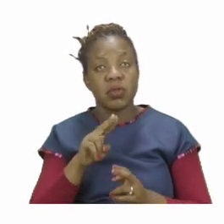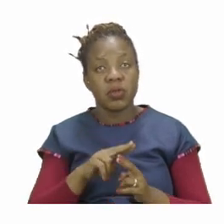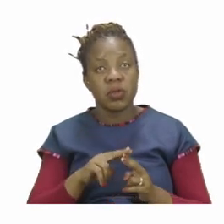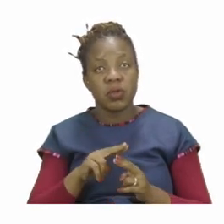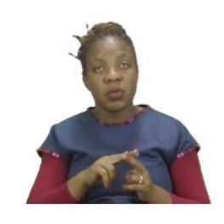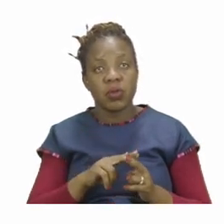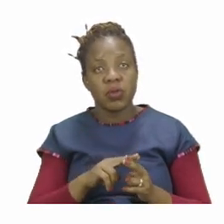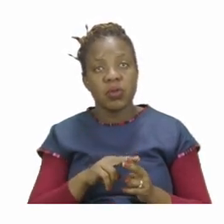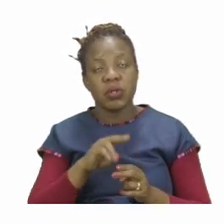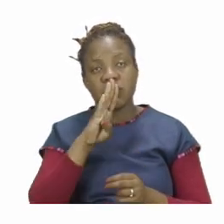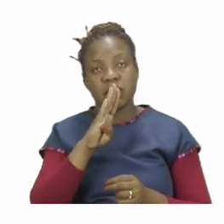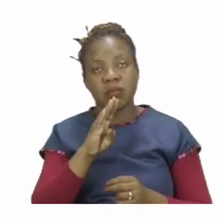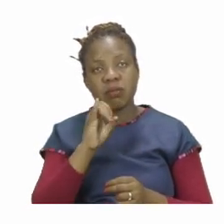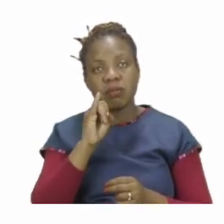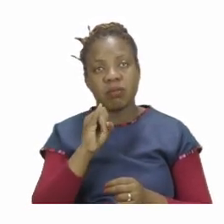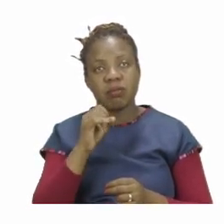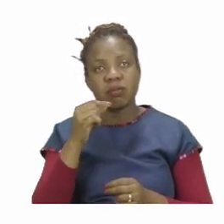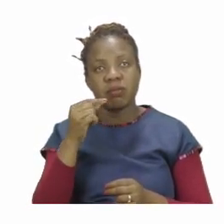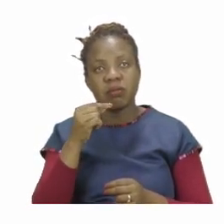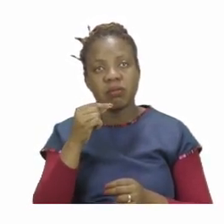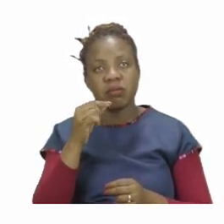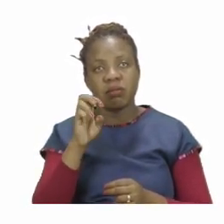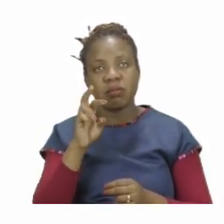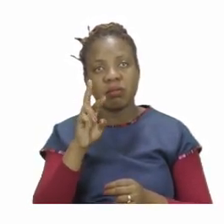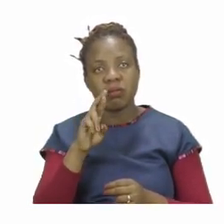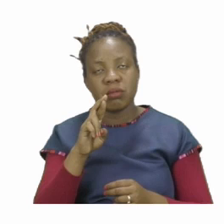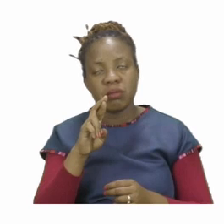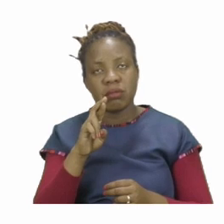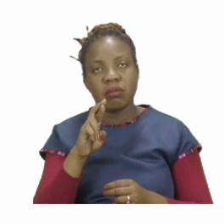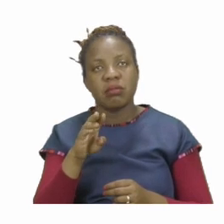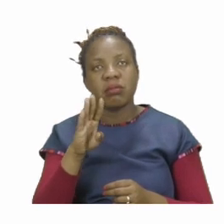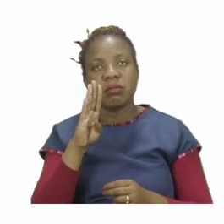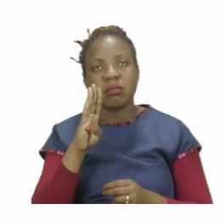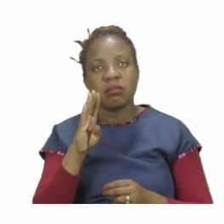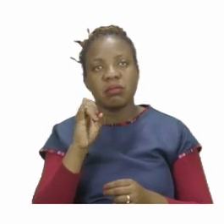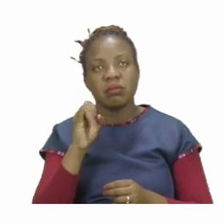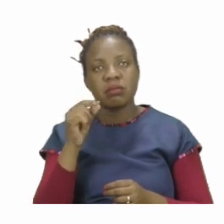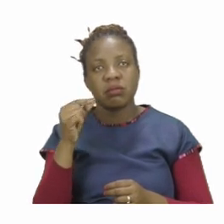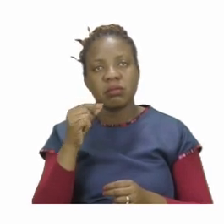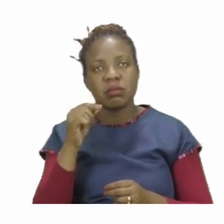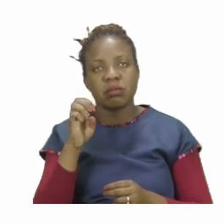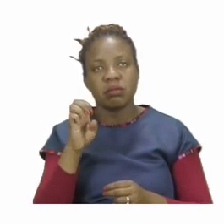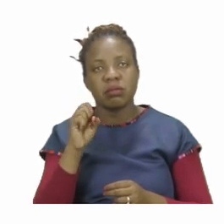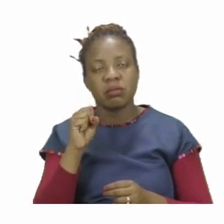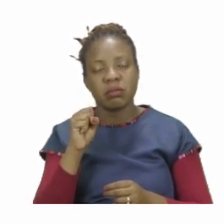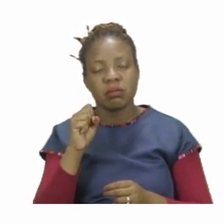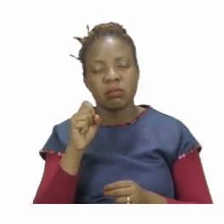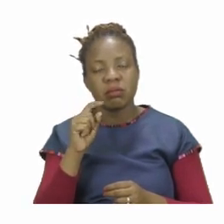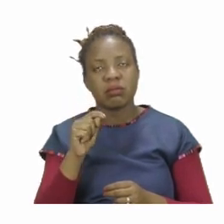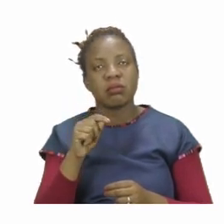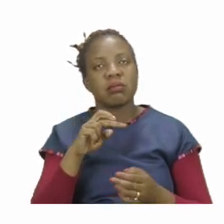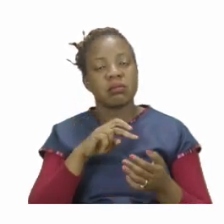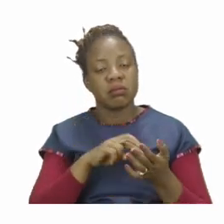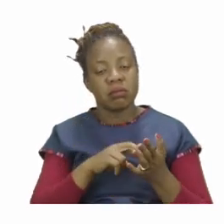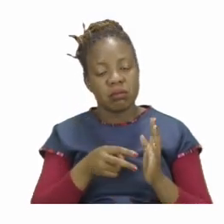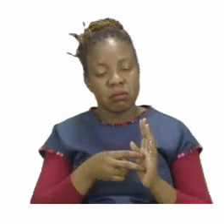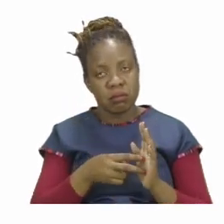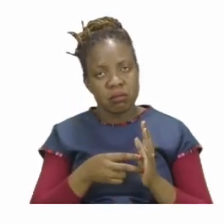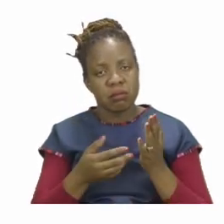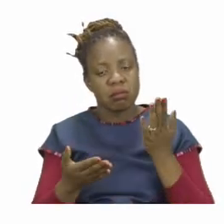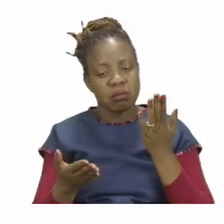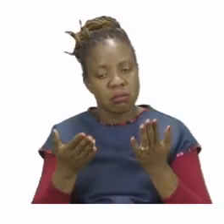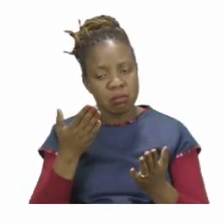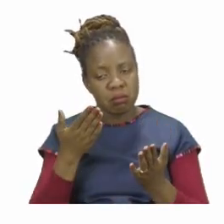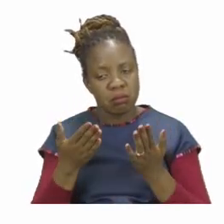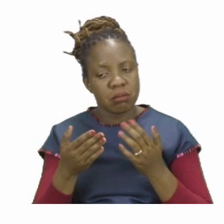with something else. And if we say biggest, then what else